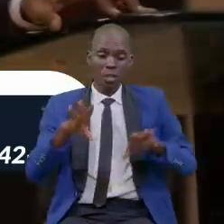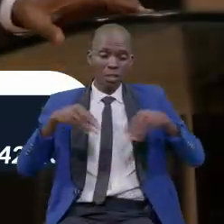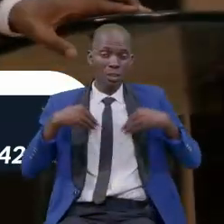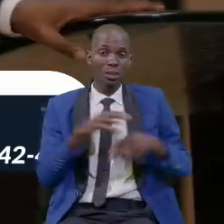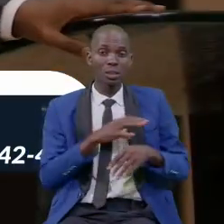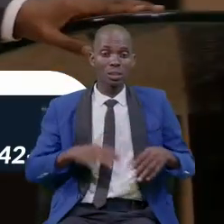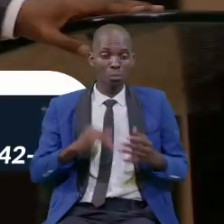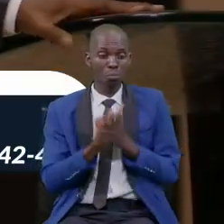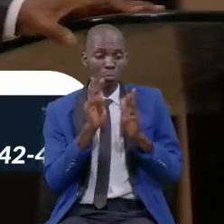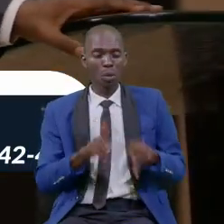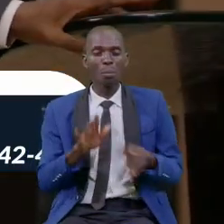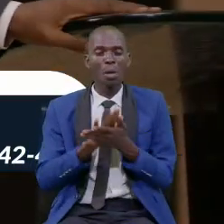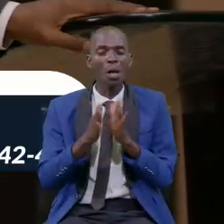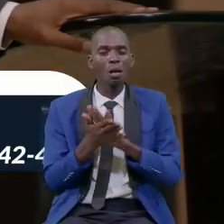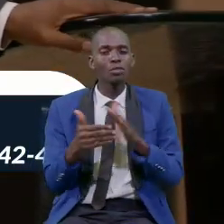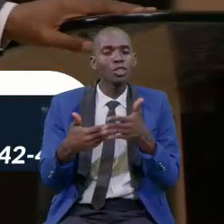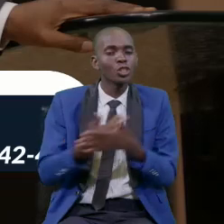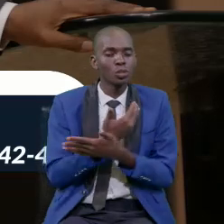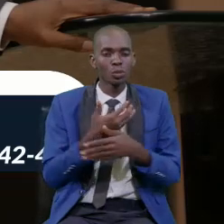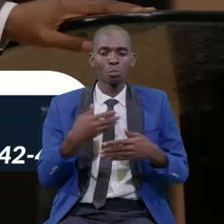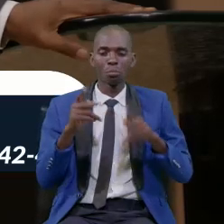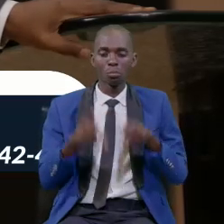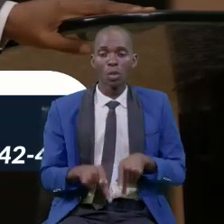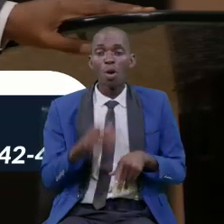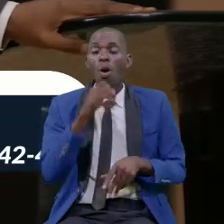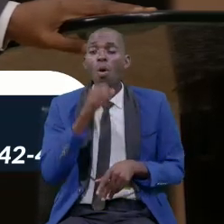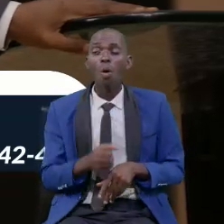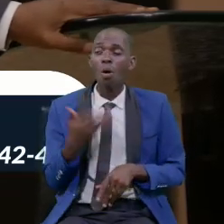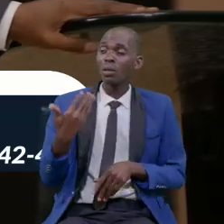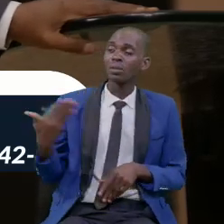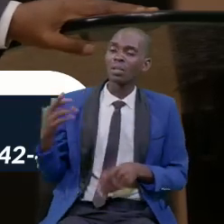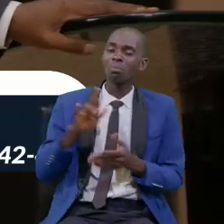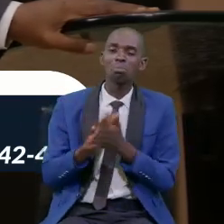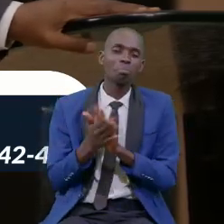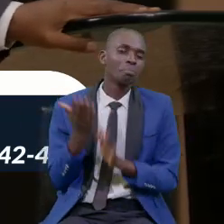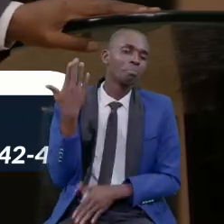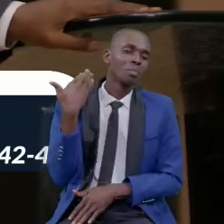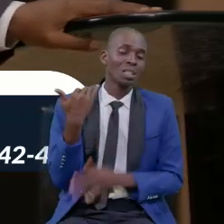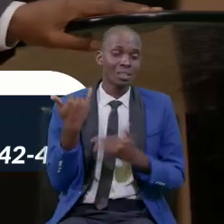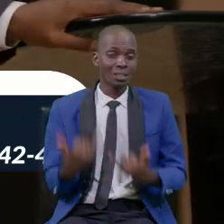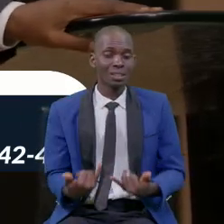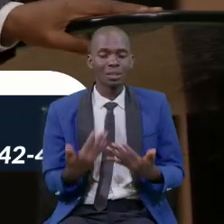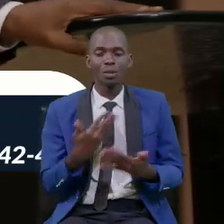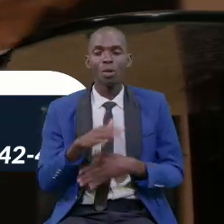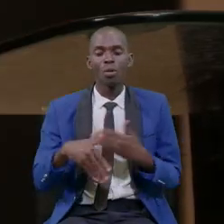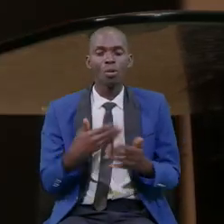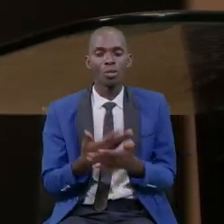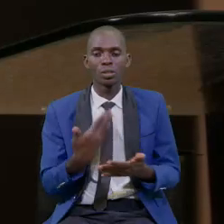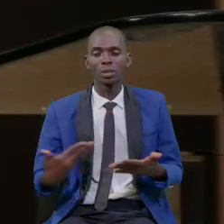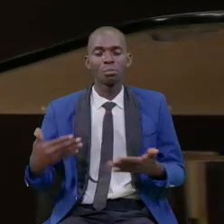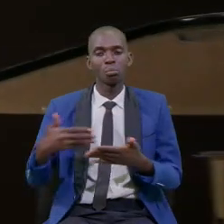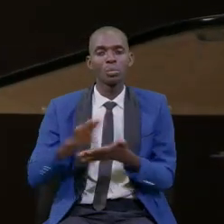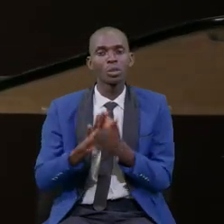creature. Old things are passed away, and behold, all things have become